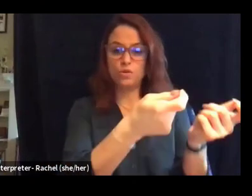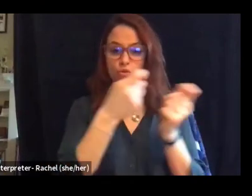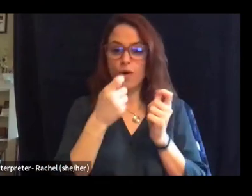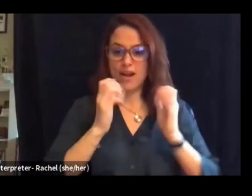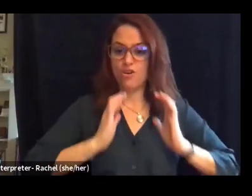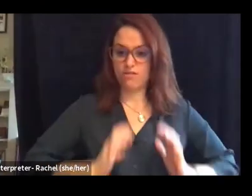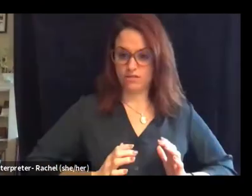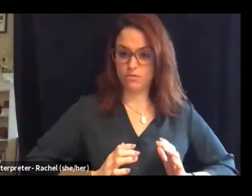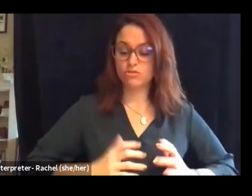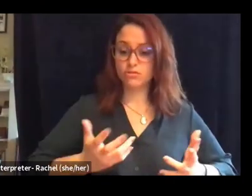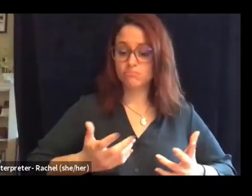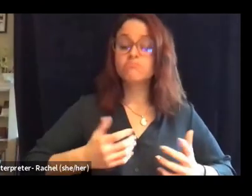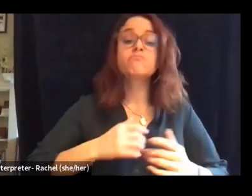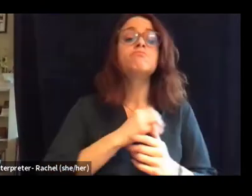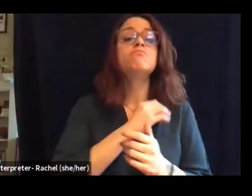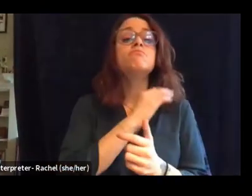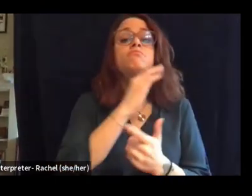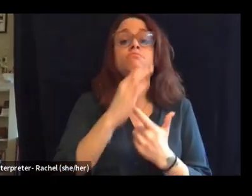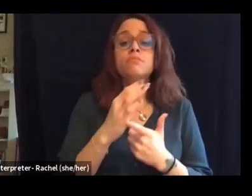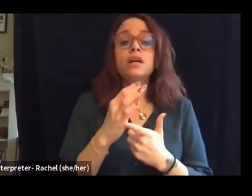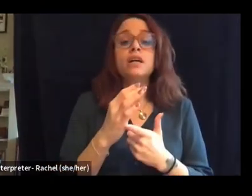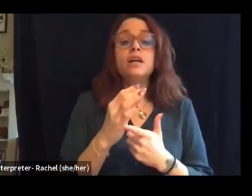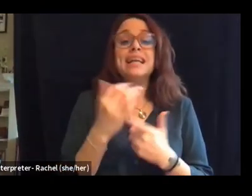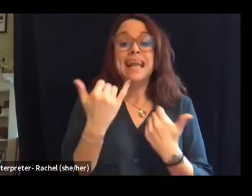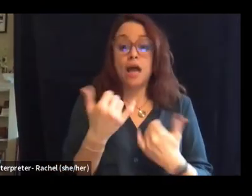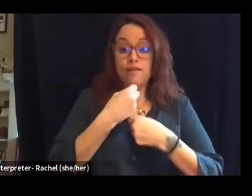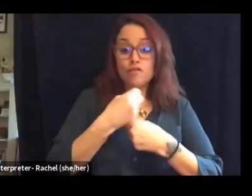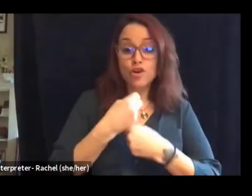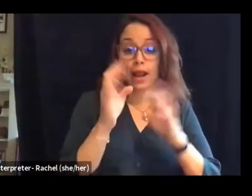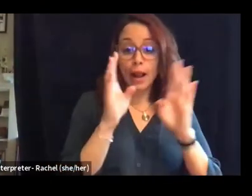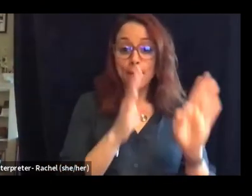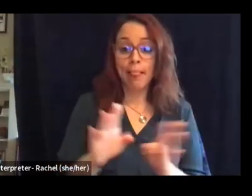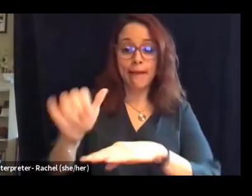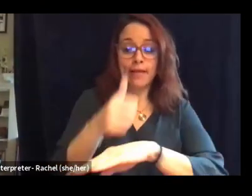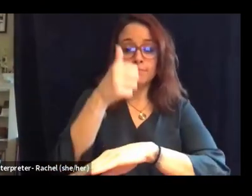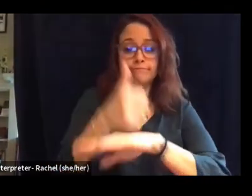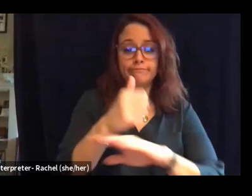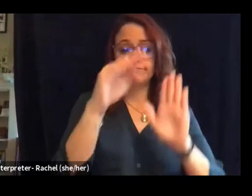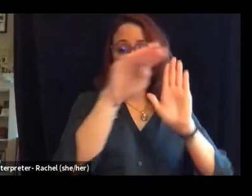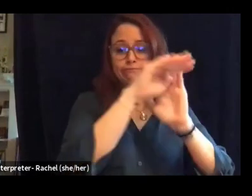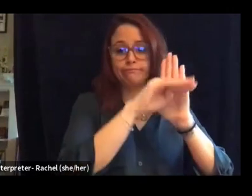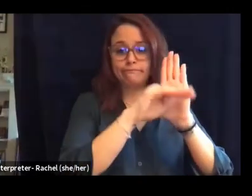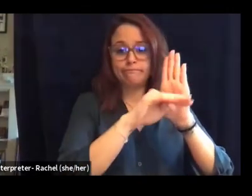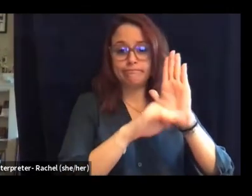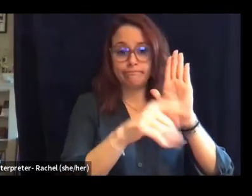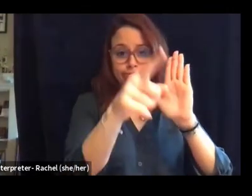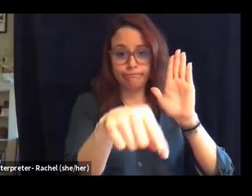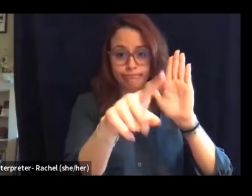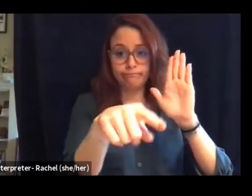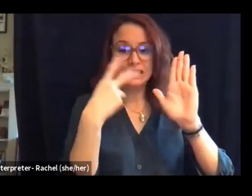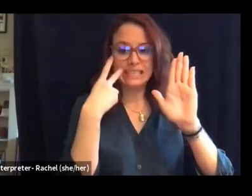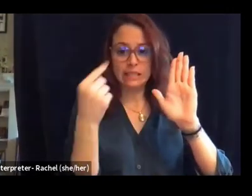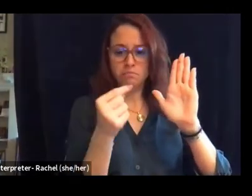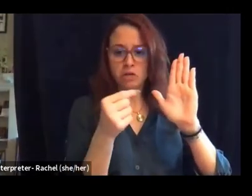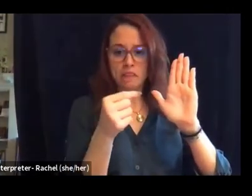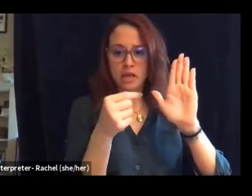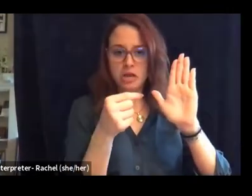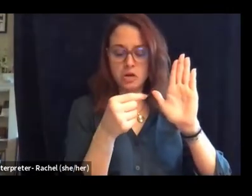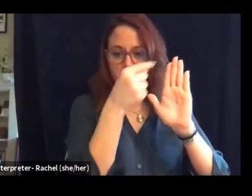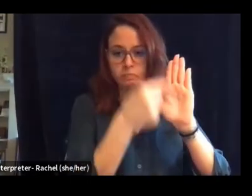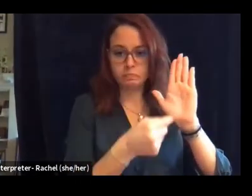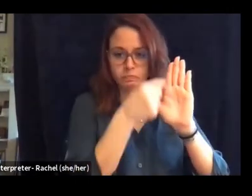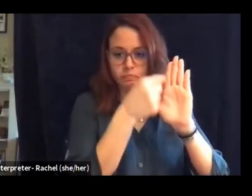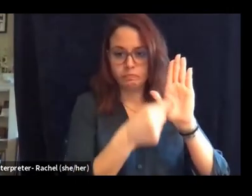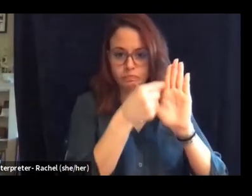try. So I've created this plan, and if you look at the leftmost column, those